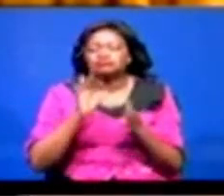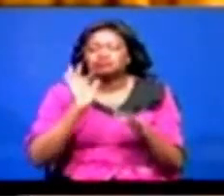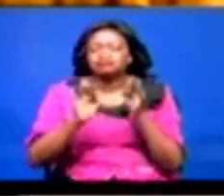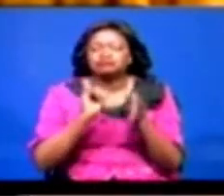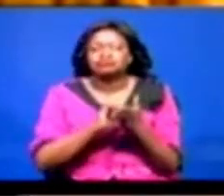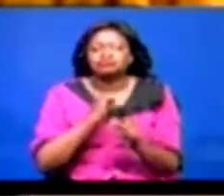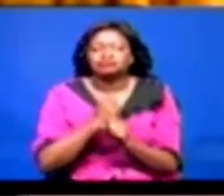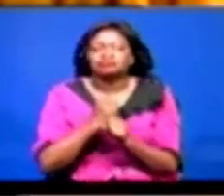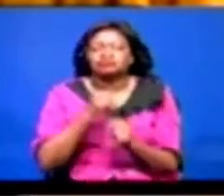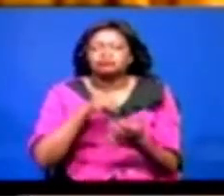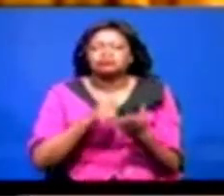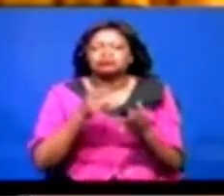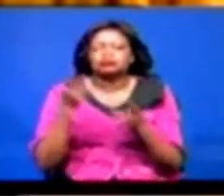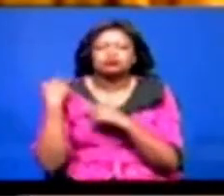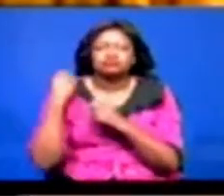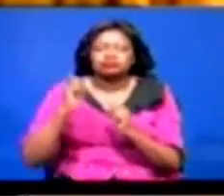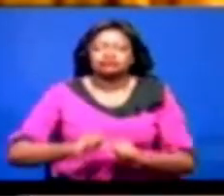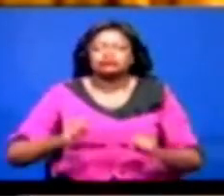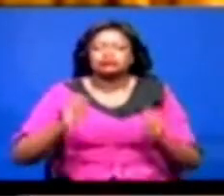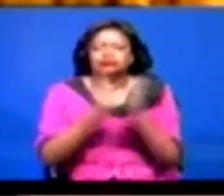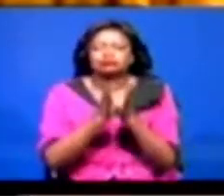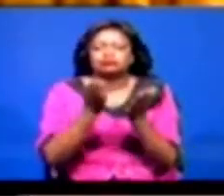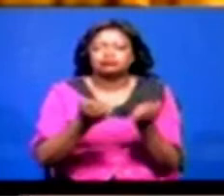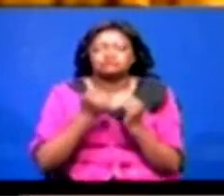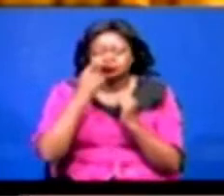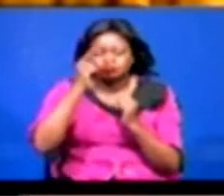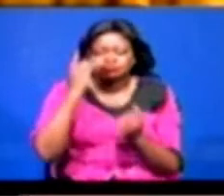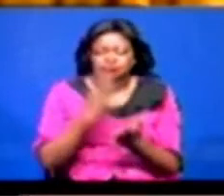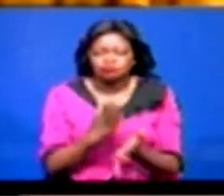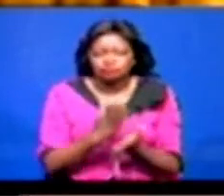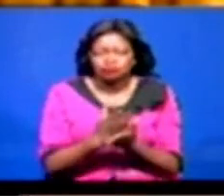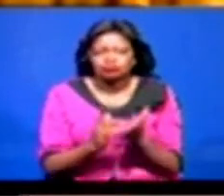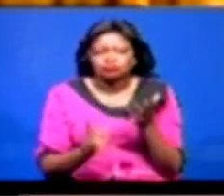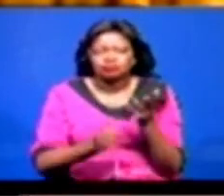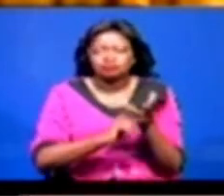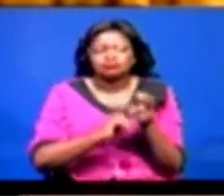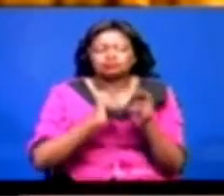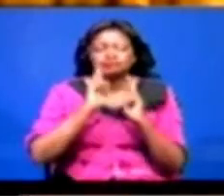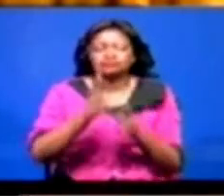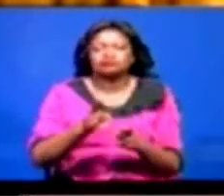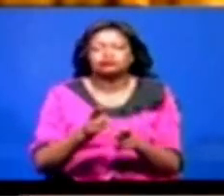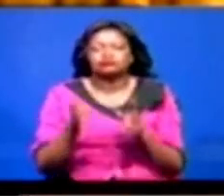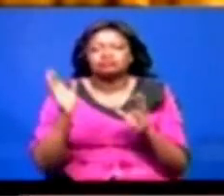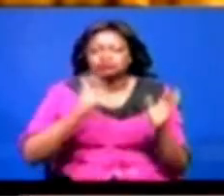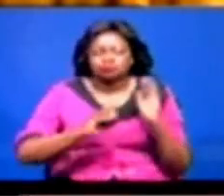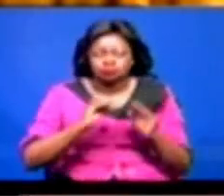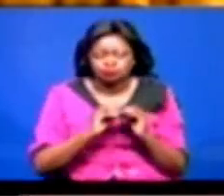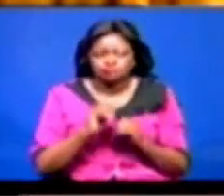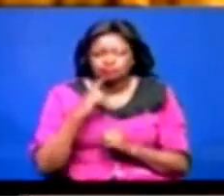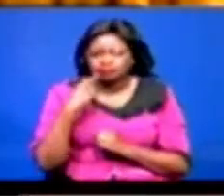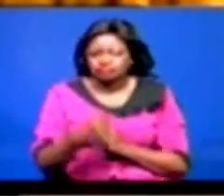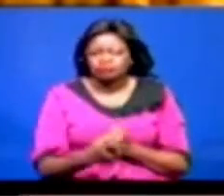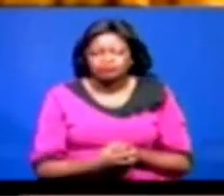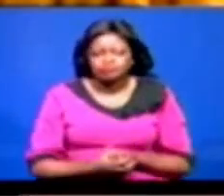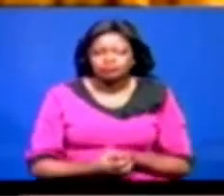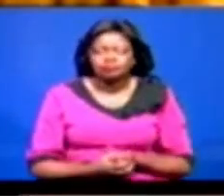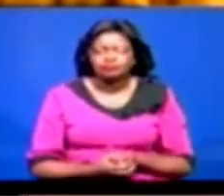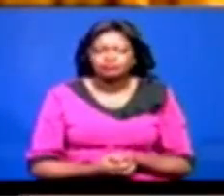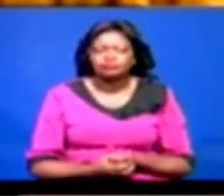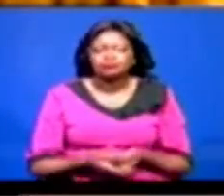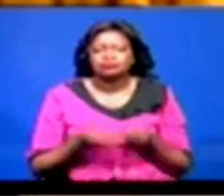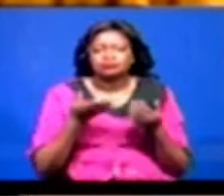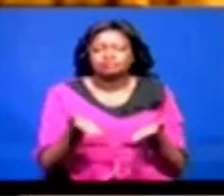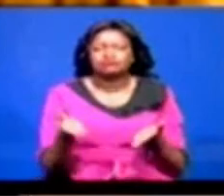of the chairman and the requirement for him to verify and tally the results of an election. And so, well, to now